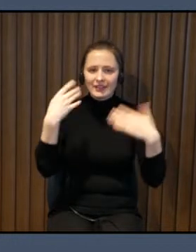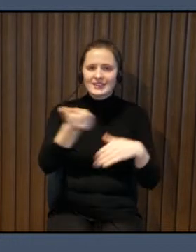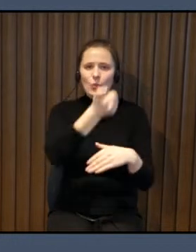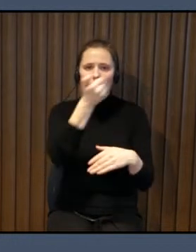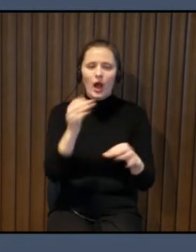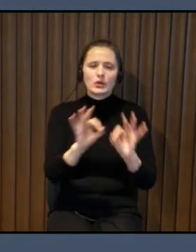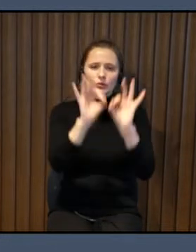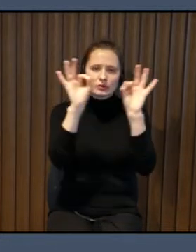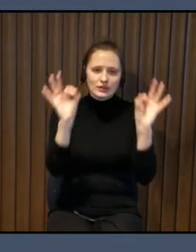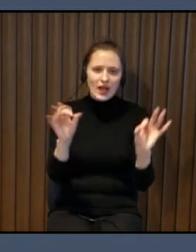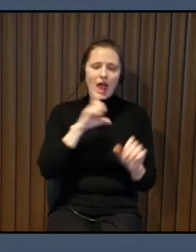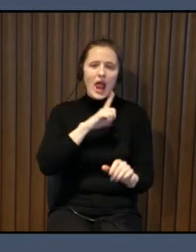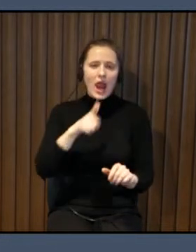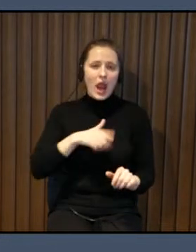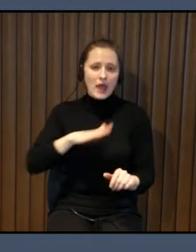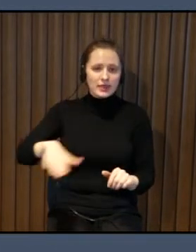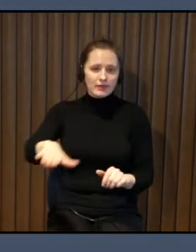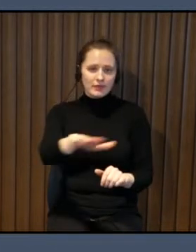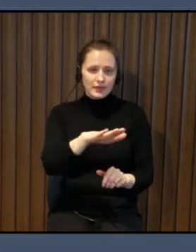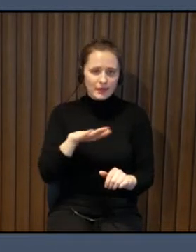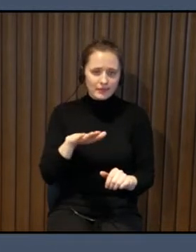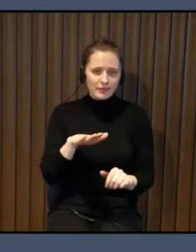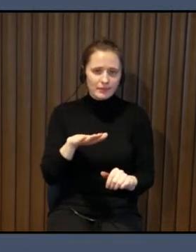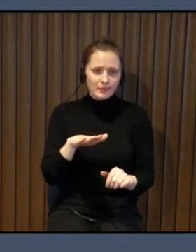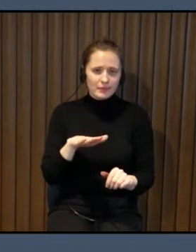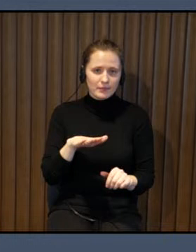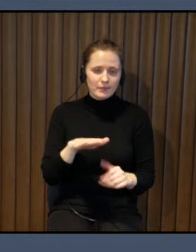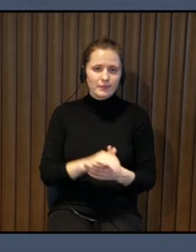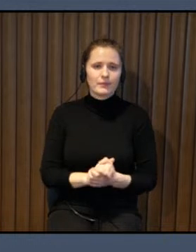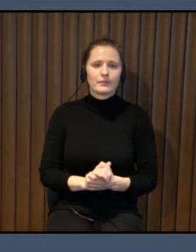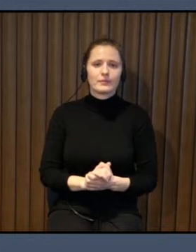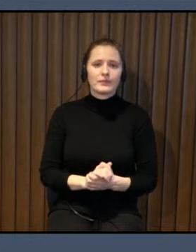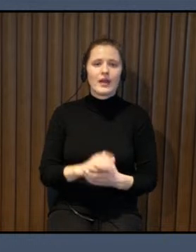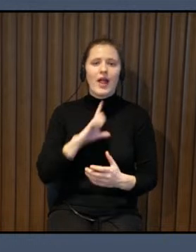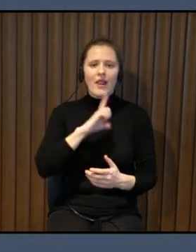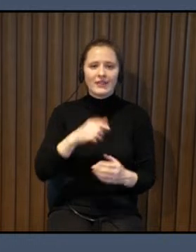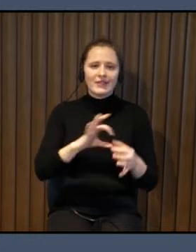assess. At the beginning of 90s,